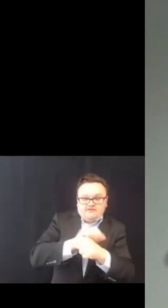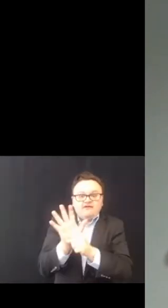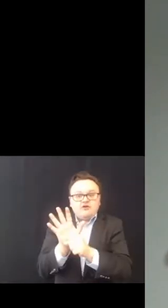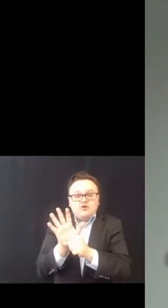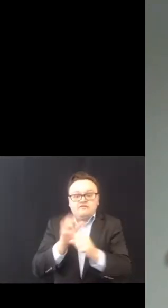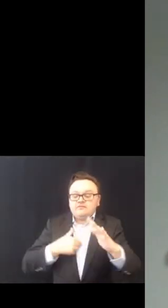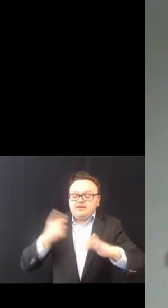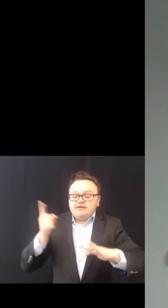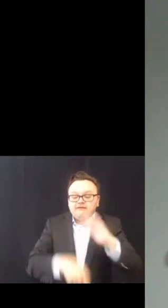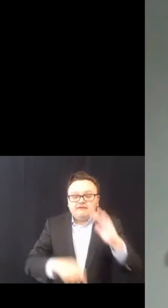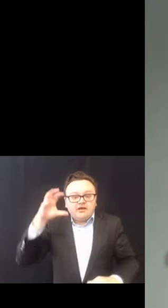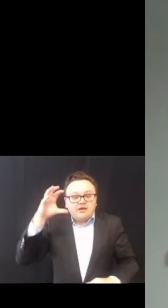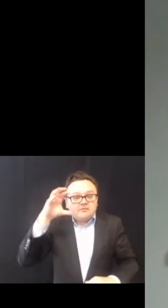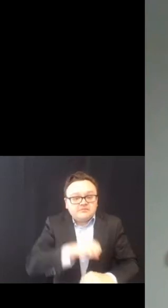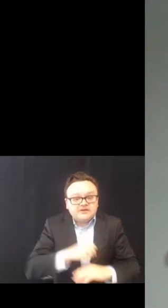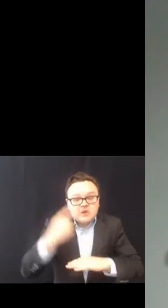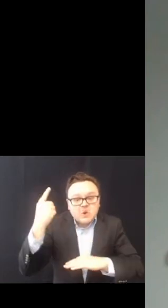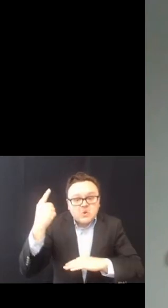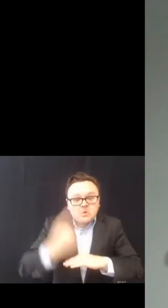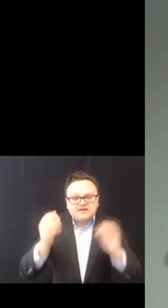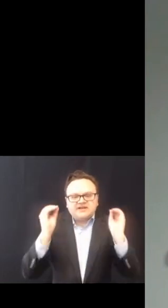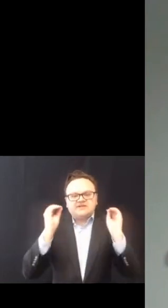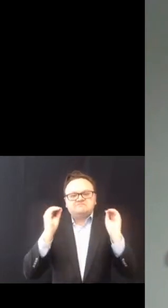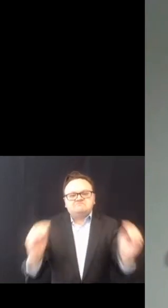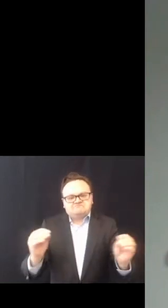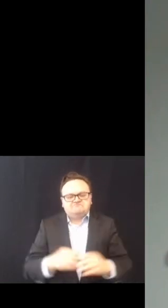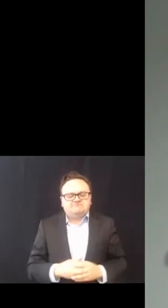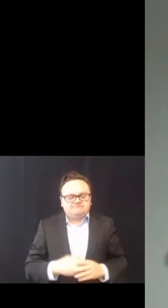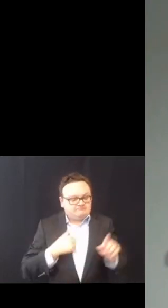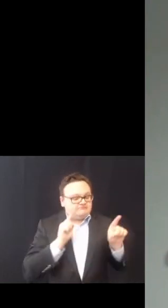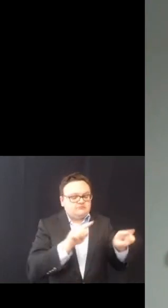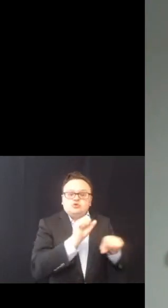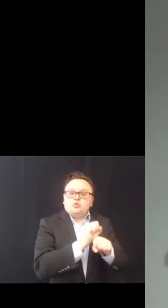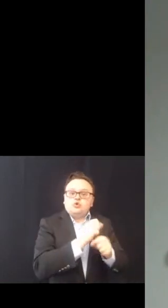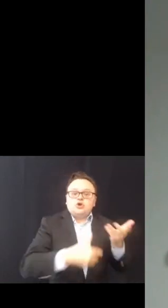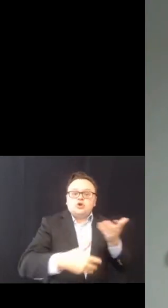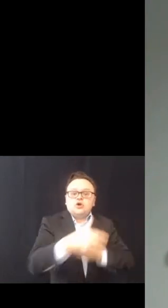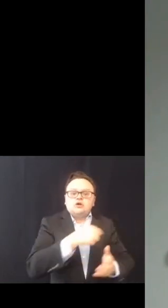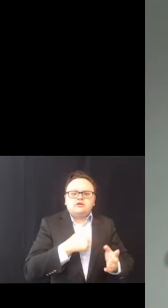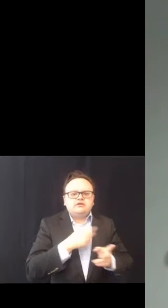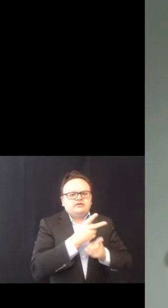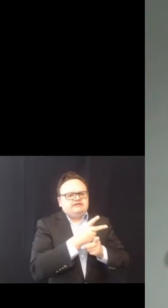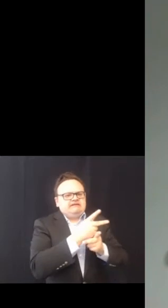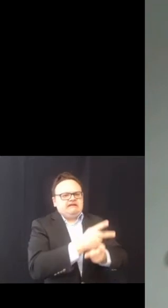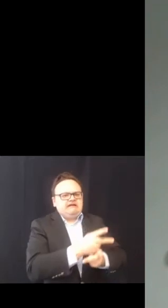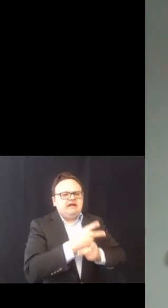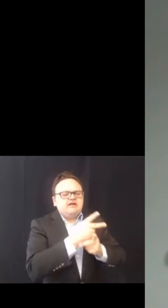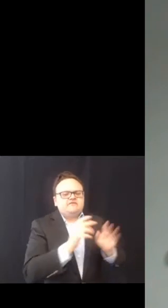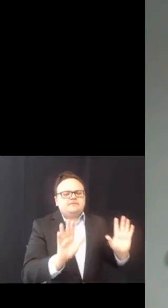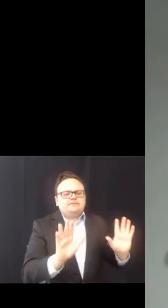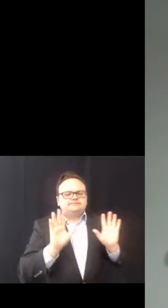have tried to be very careful around my people around me at work and